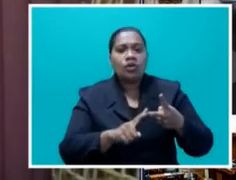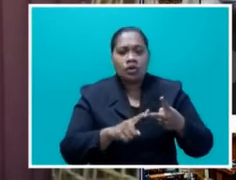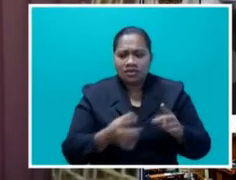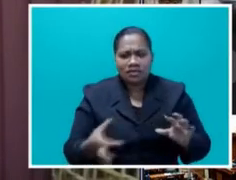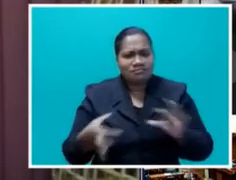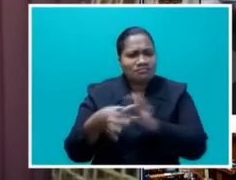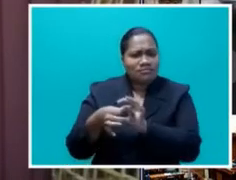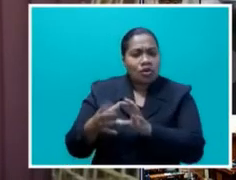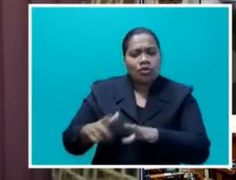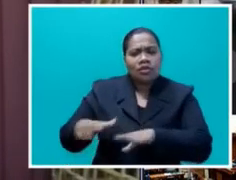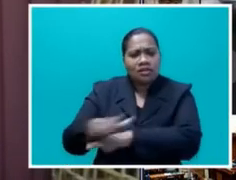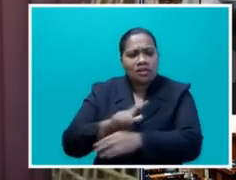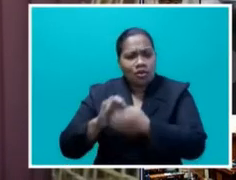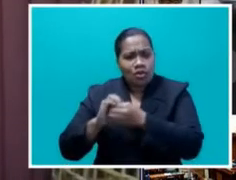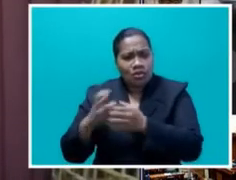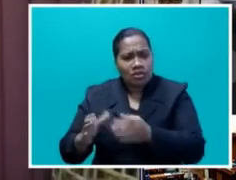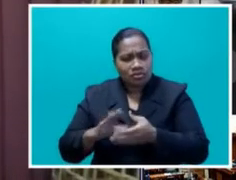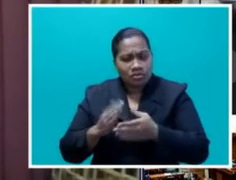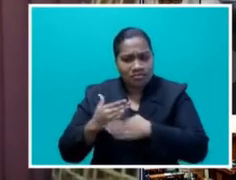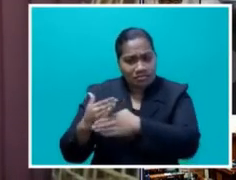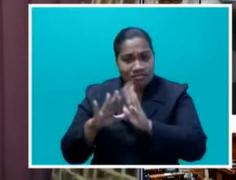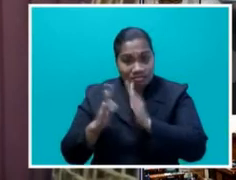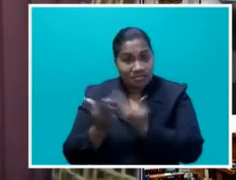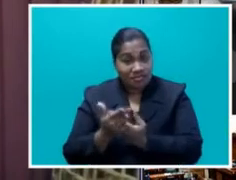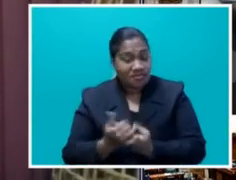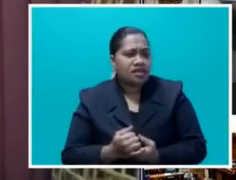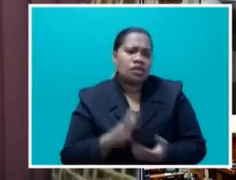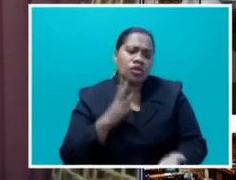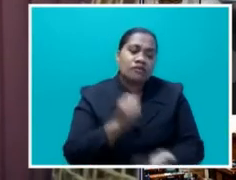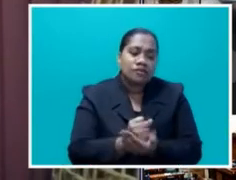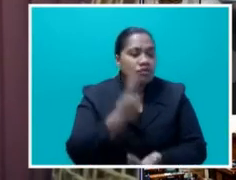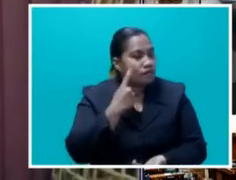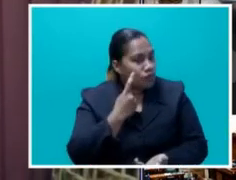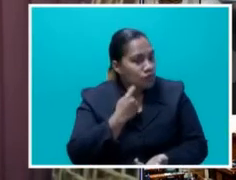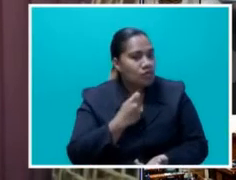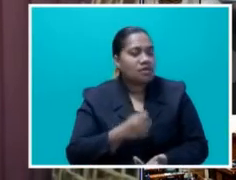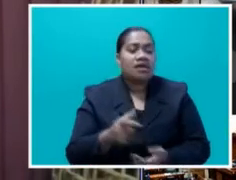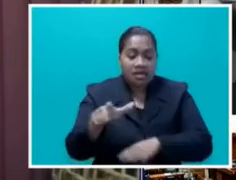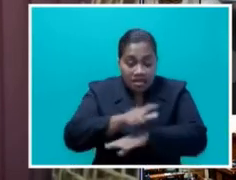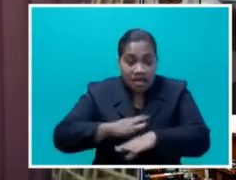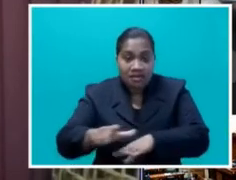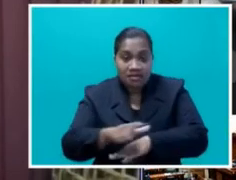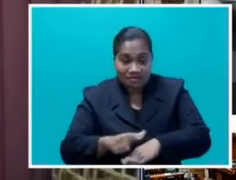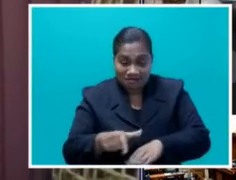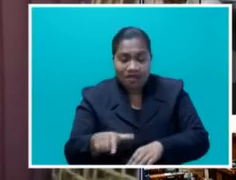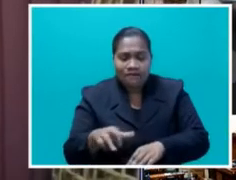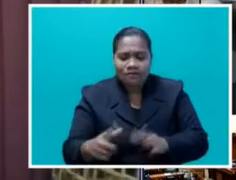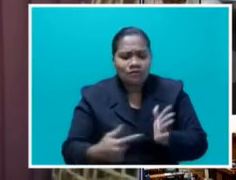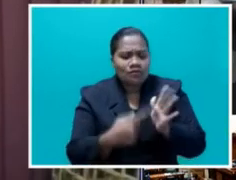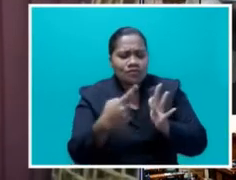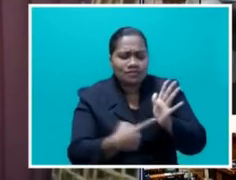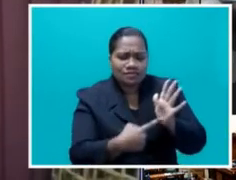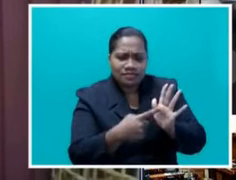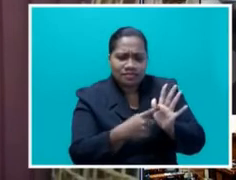landowners for consent on the site, confirmation of water source, and land demarcation for titles and leasing